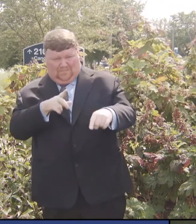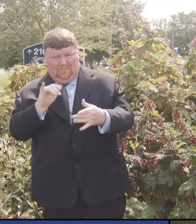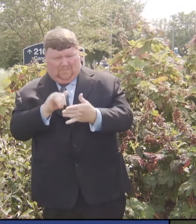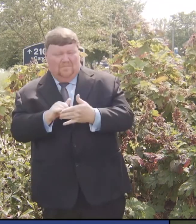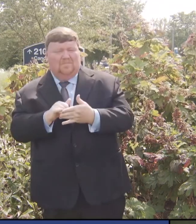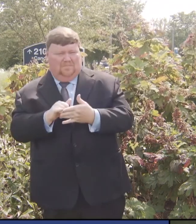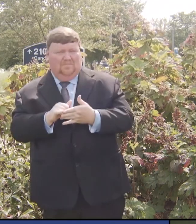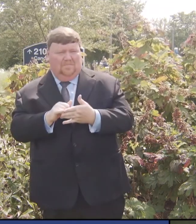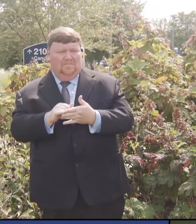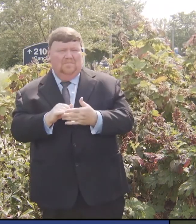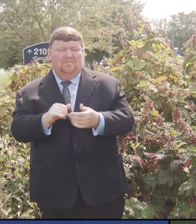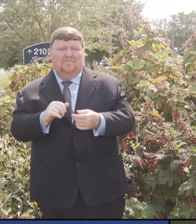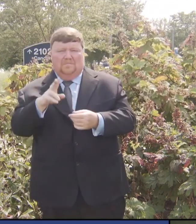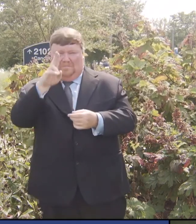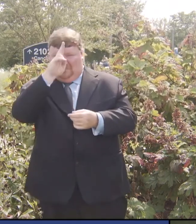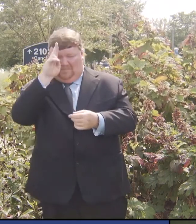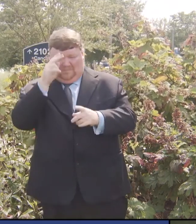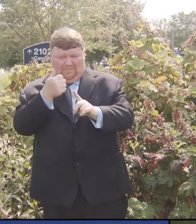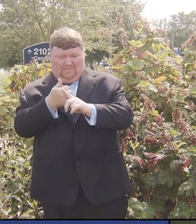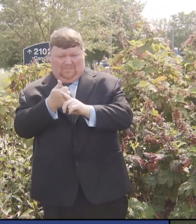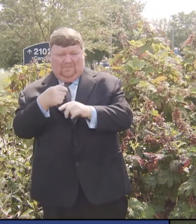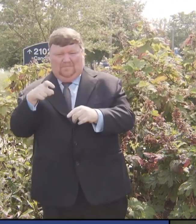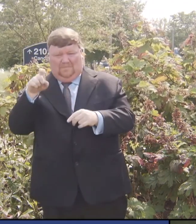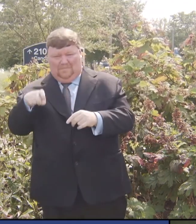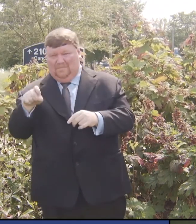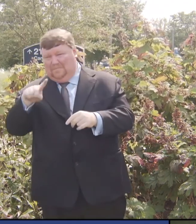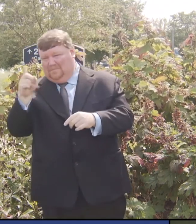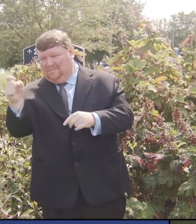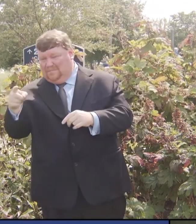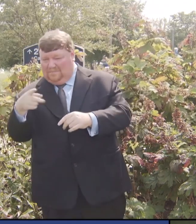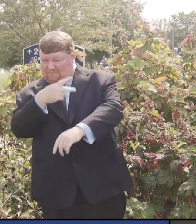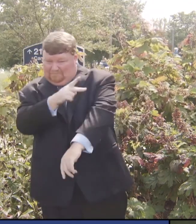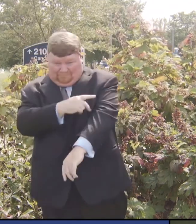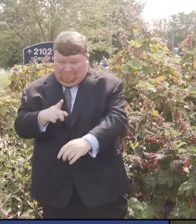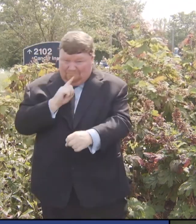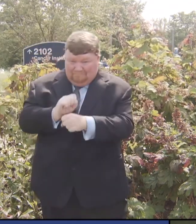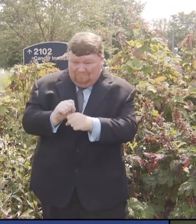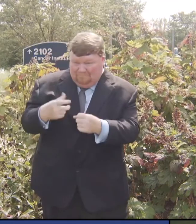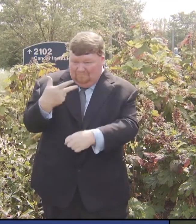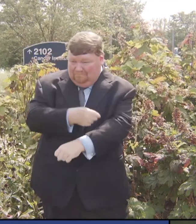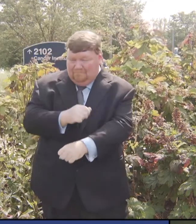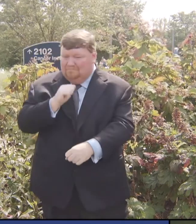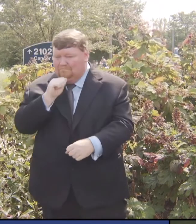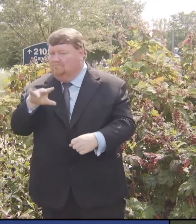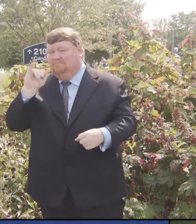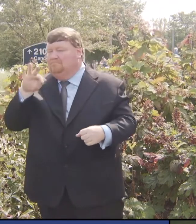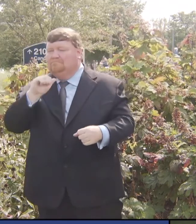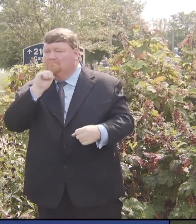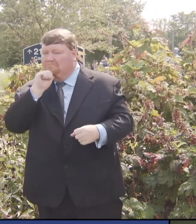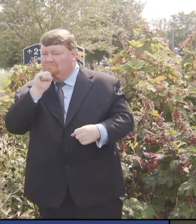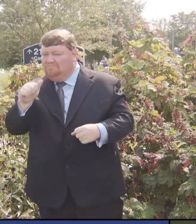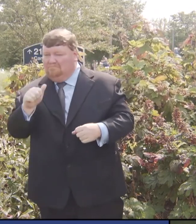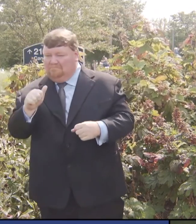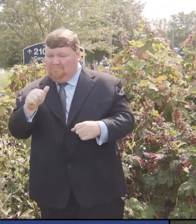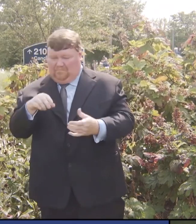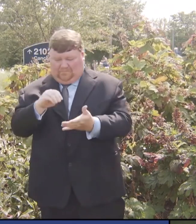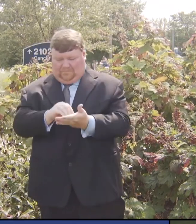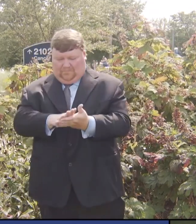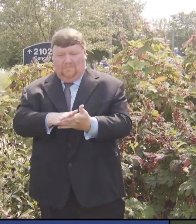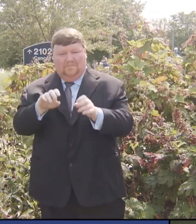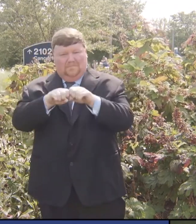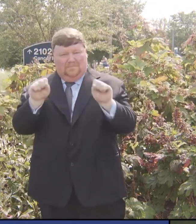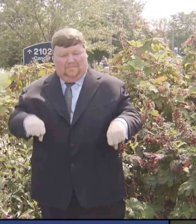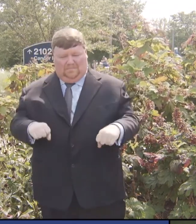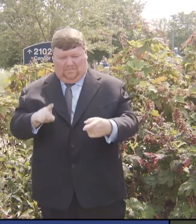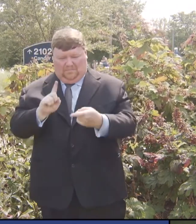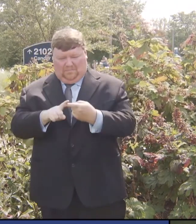data. So in essence, the hospitals had to ask each of the patients, were you vaccinated or not? Because if they weren't vaccinated in the system or in the hospital that